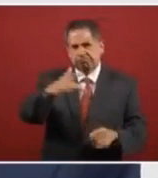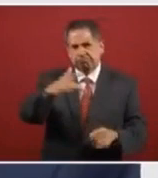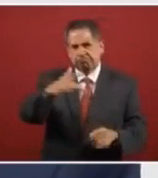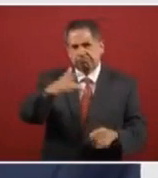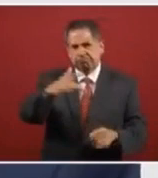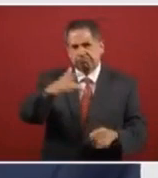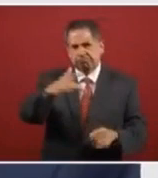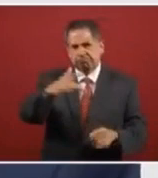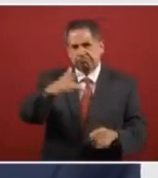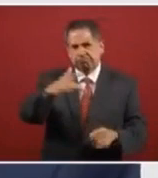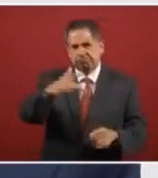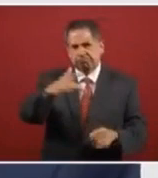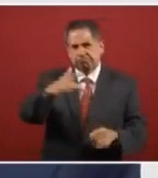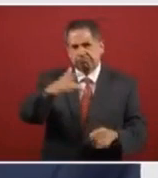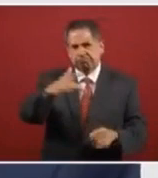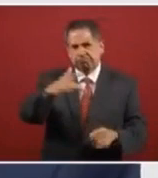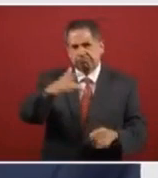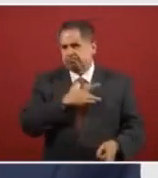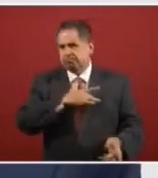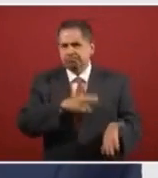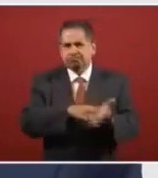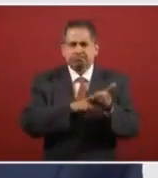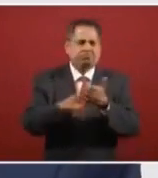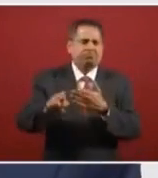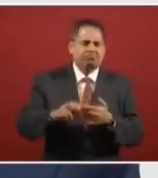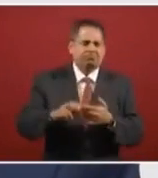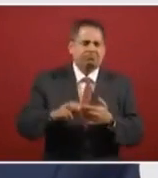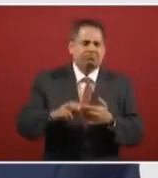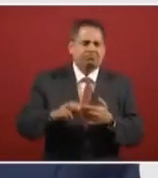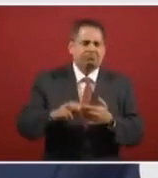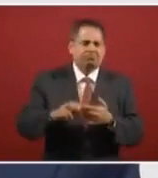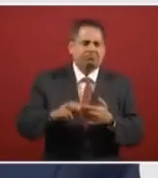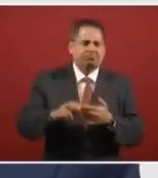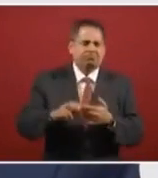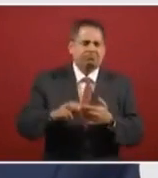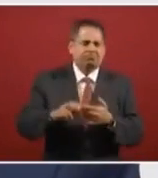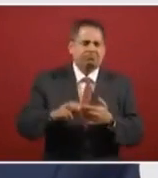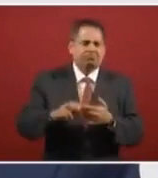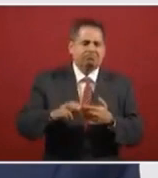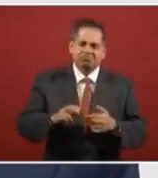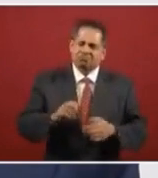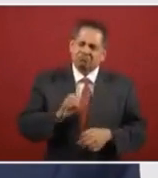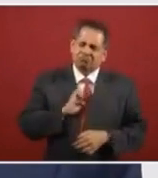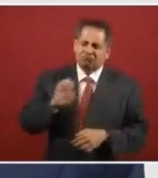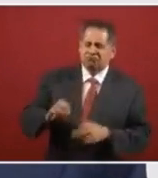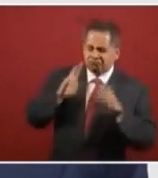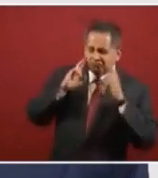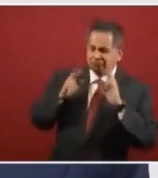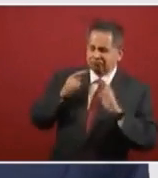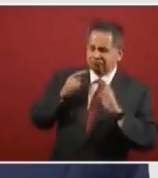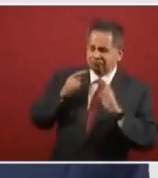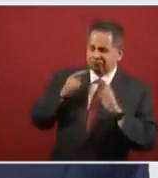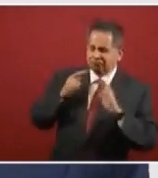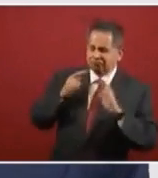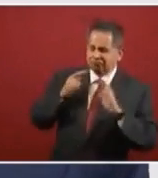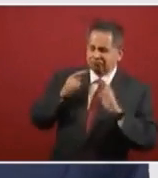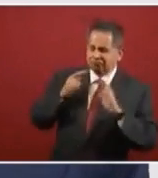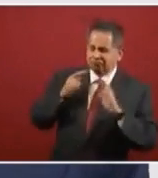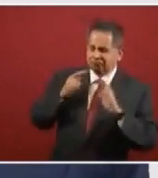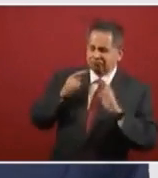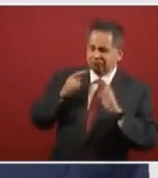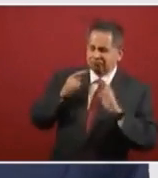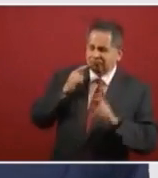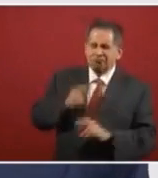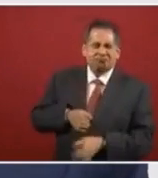that was motivated by by racism and Jenna